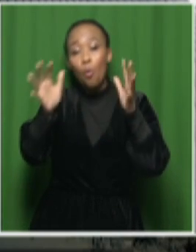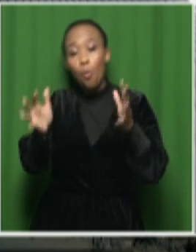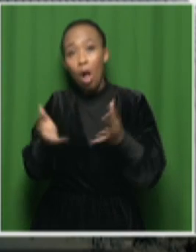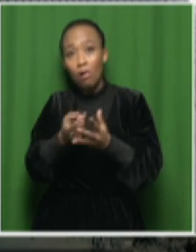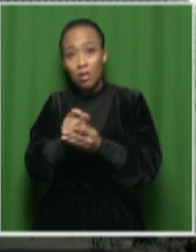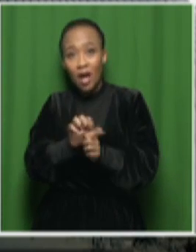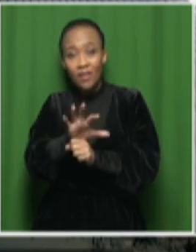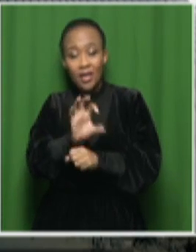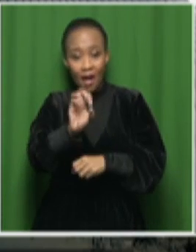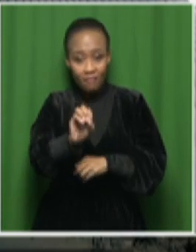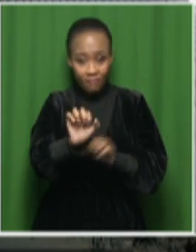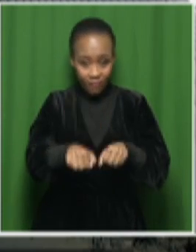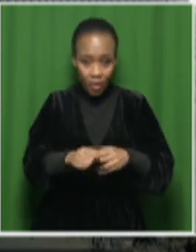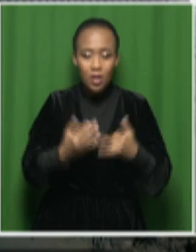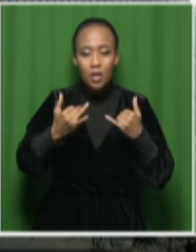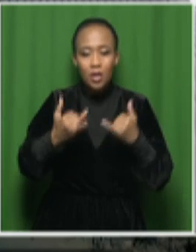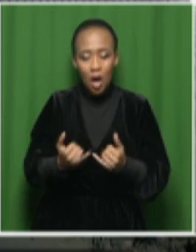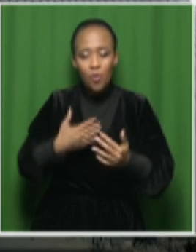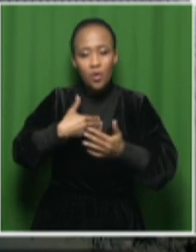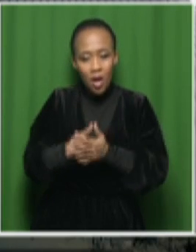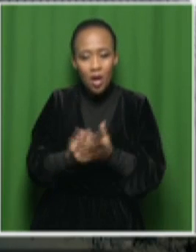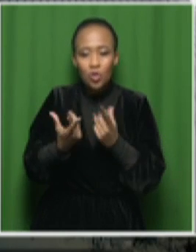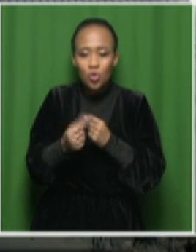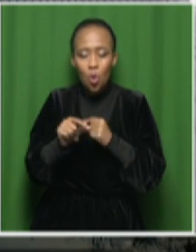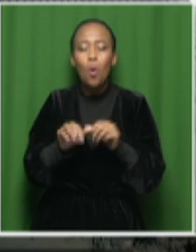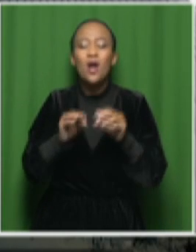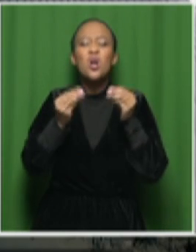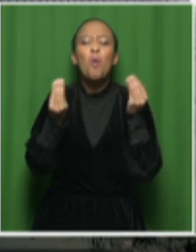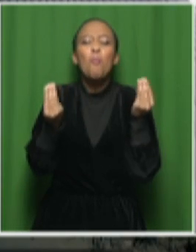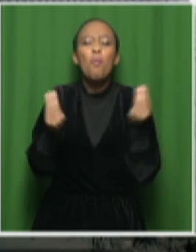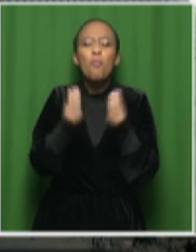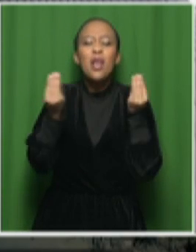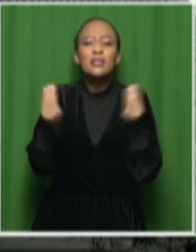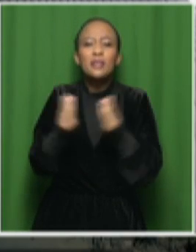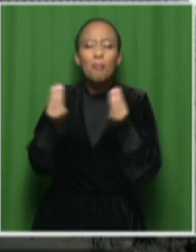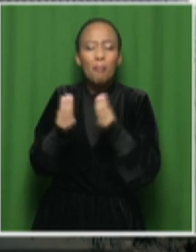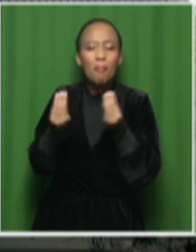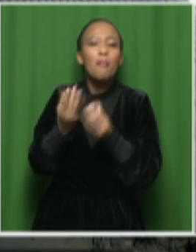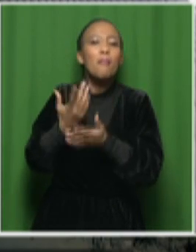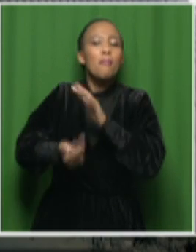us from your vantage point about the impact of populism beyond our national borders.